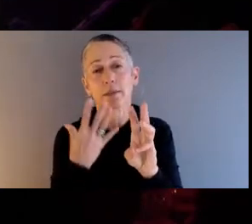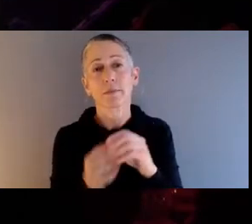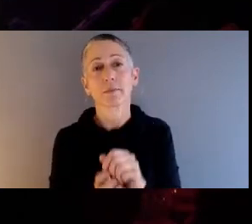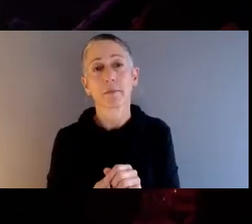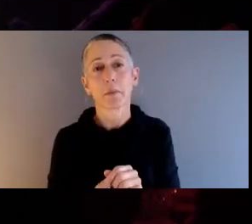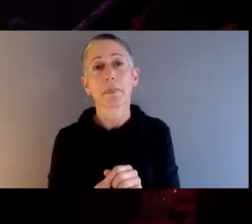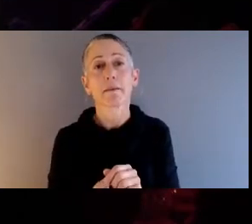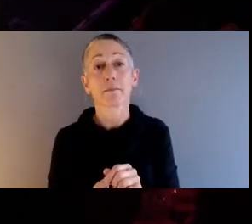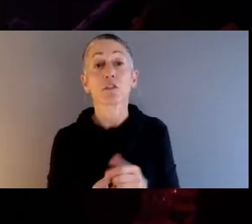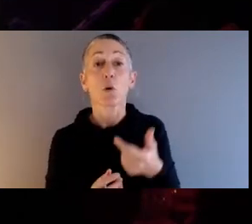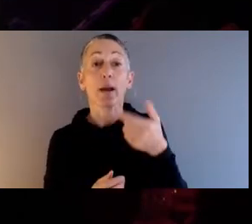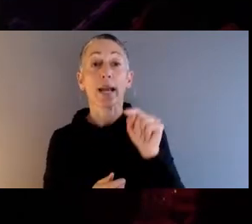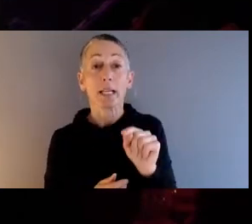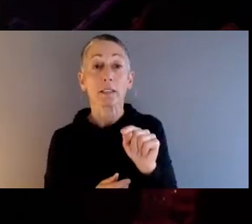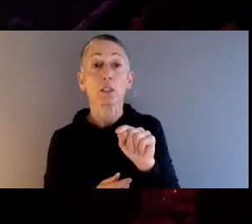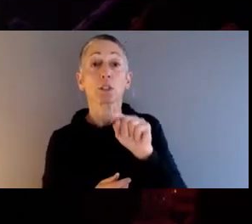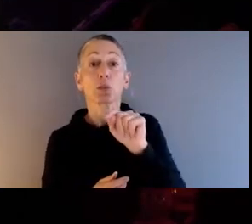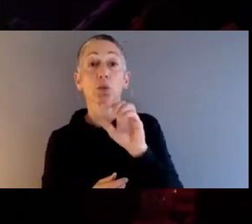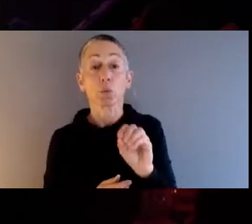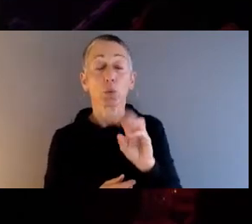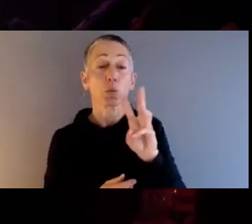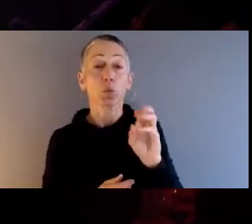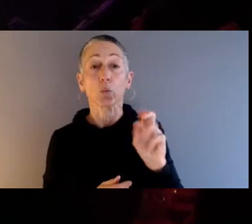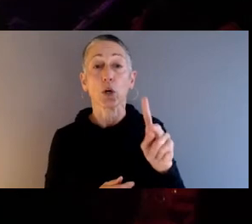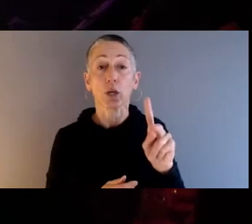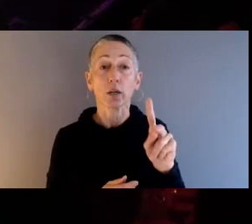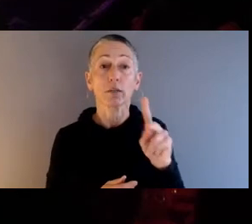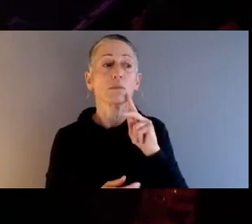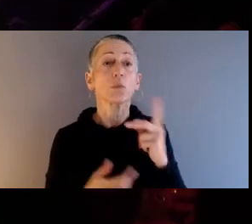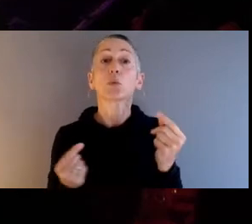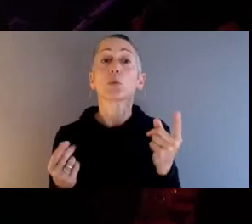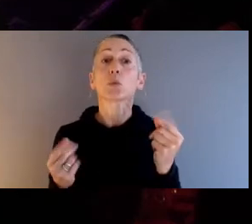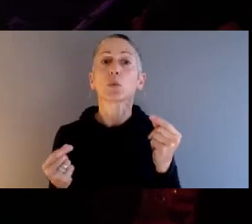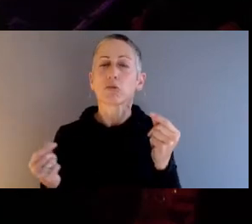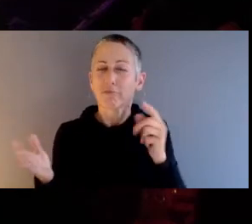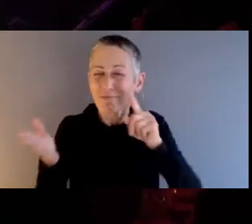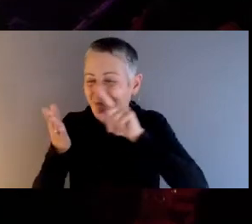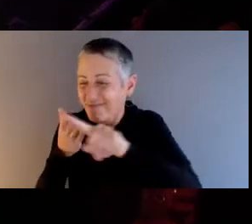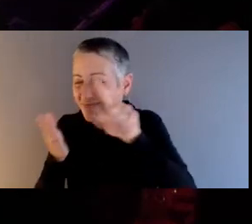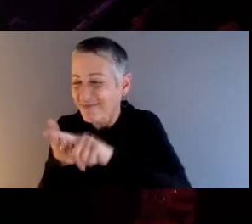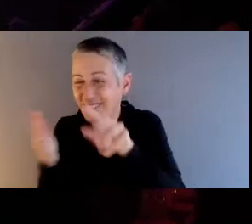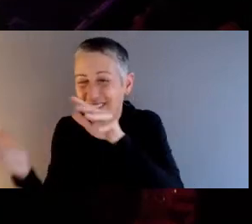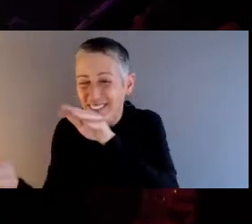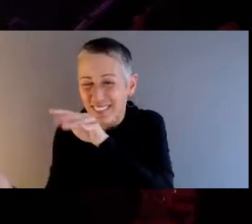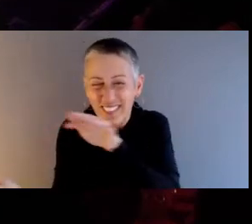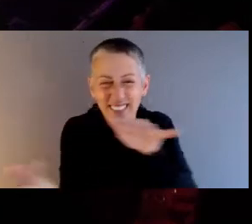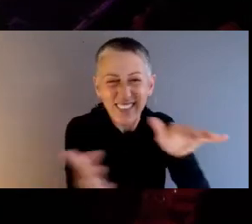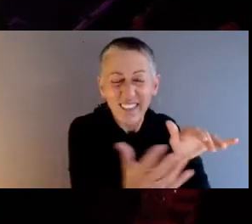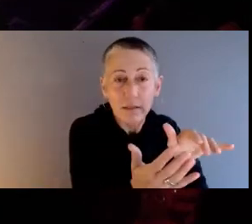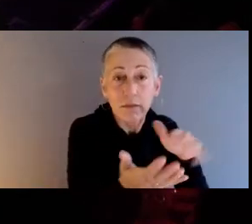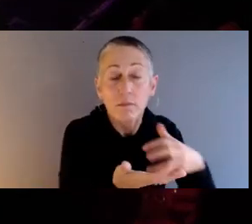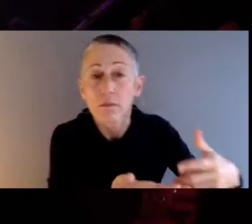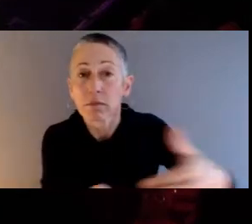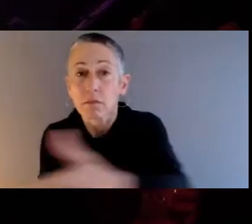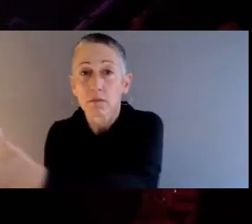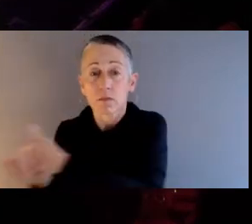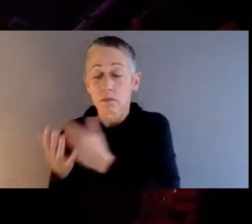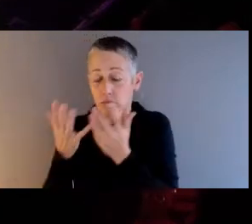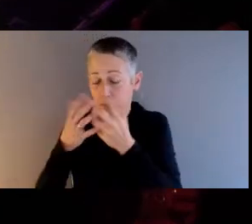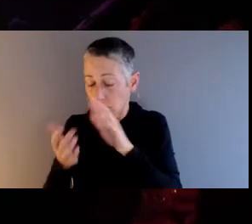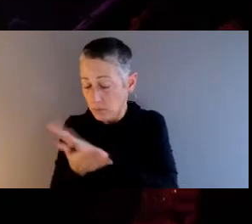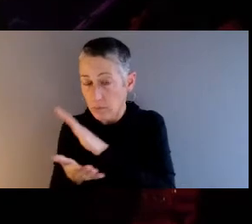data science. We're gathering statistics like these that illuminate the disparities in our industry, issues around diversity, equity,